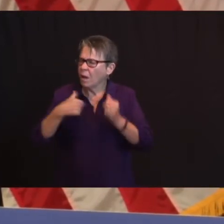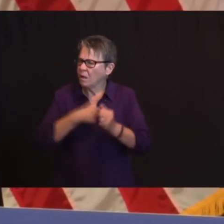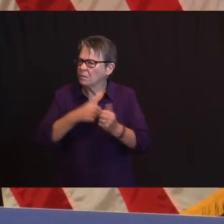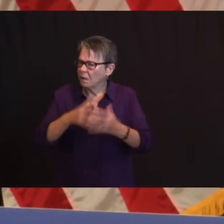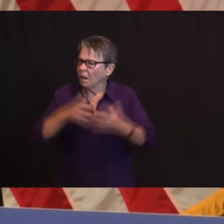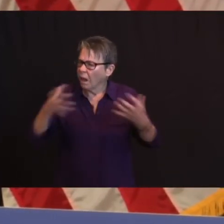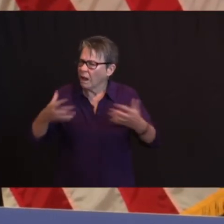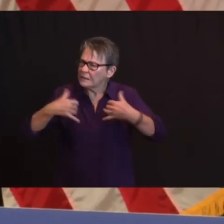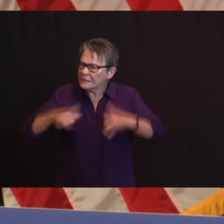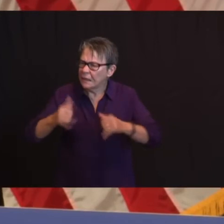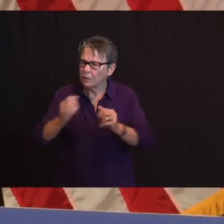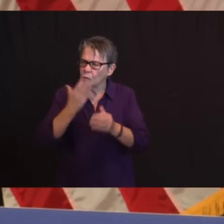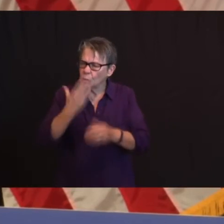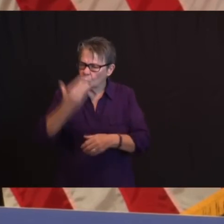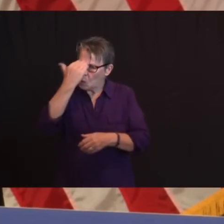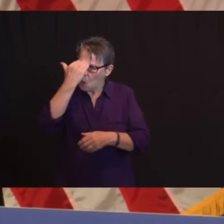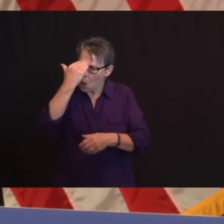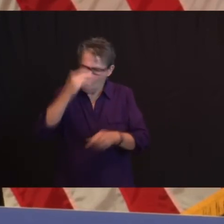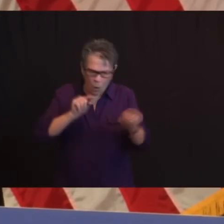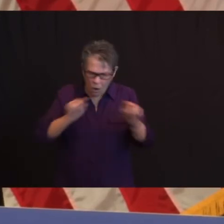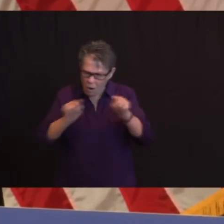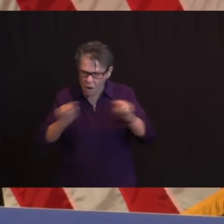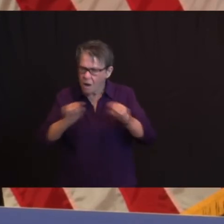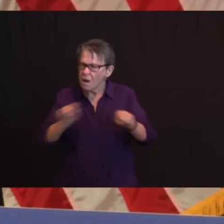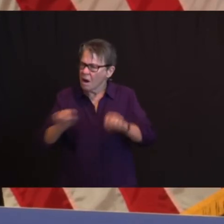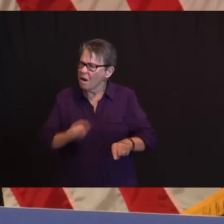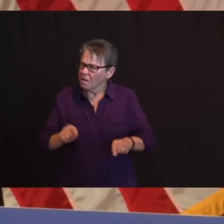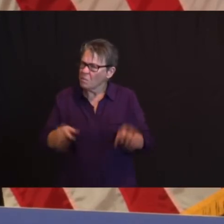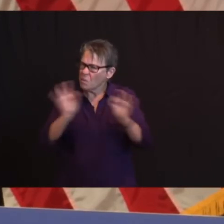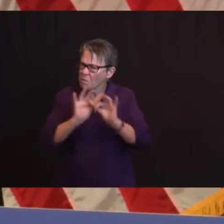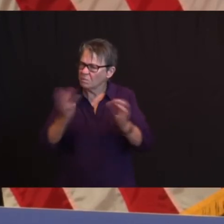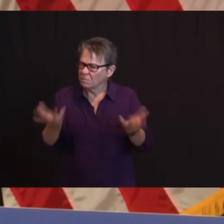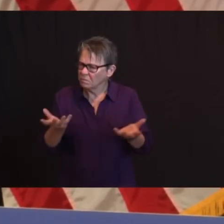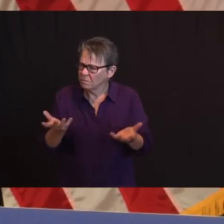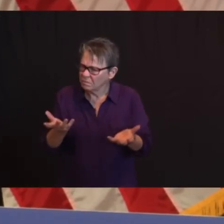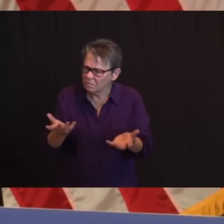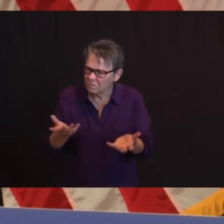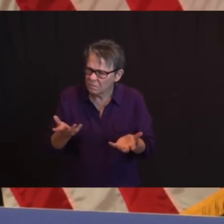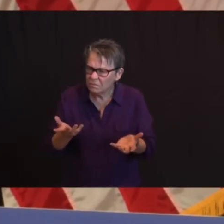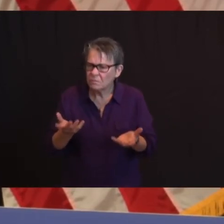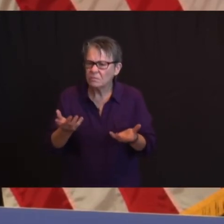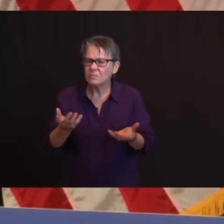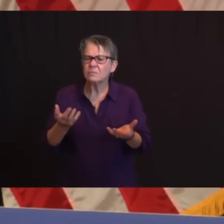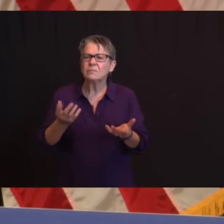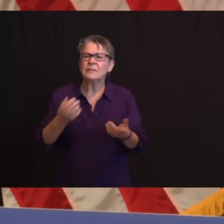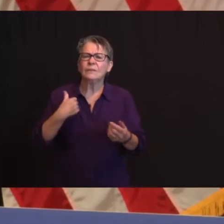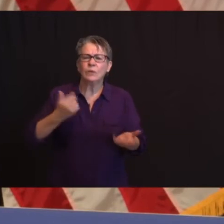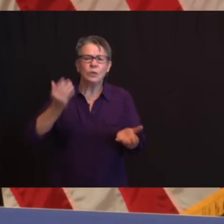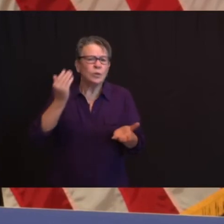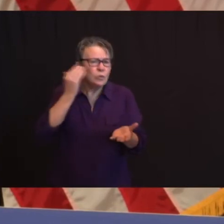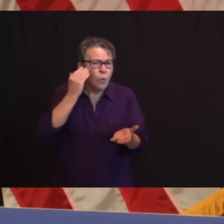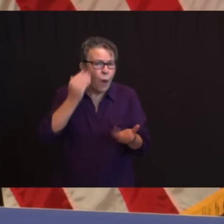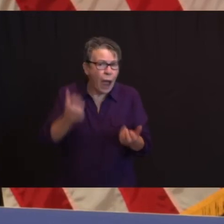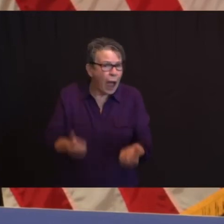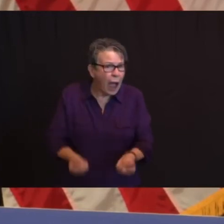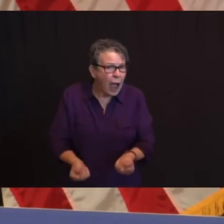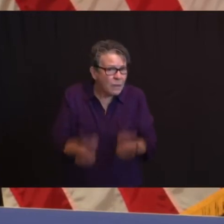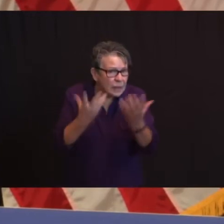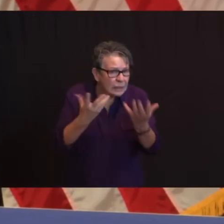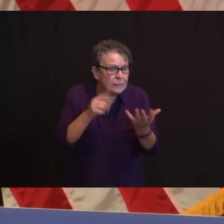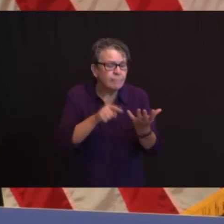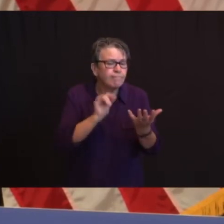alluded, the benefit of knowing the cases is to try to stem and contain additional